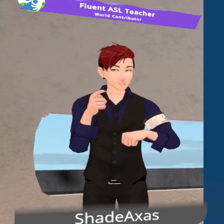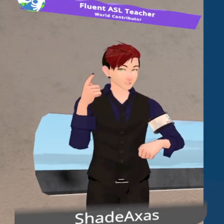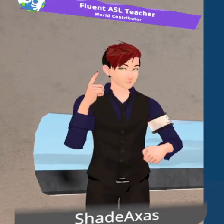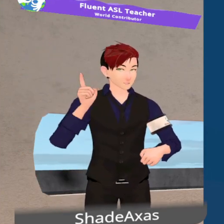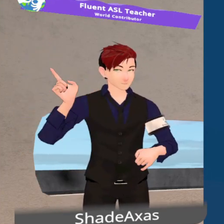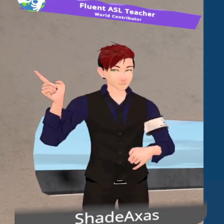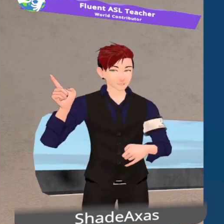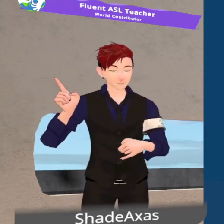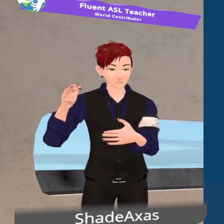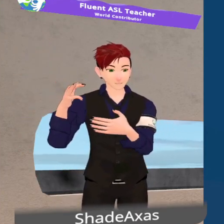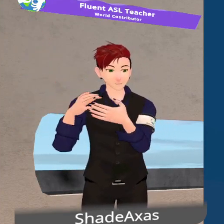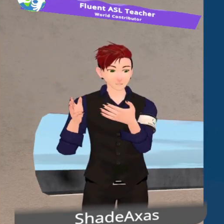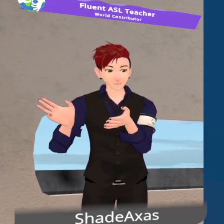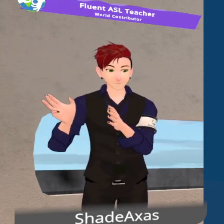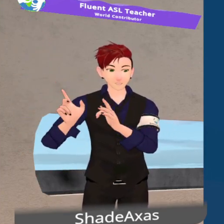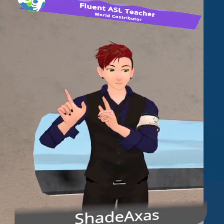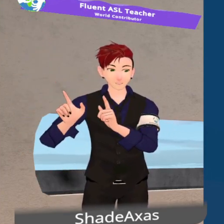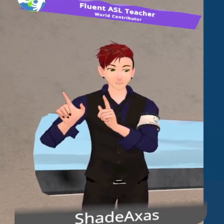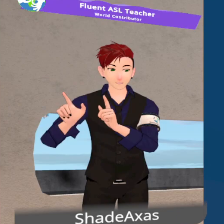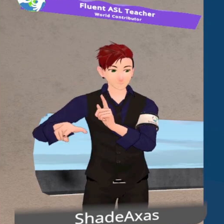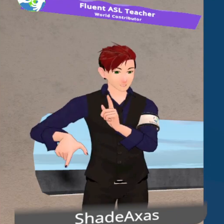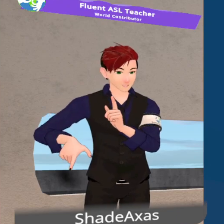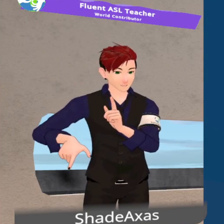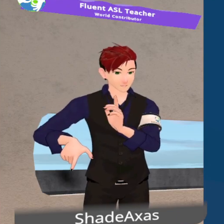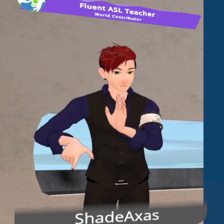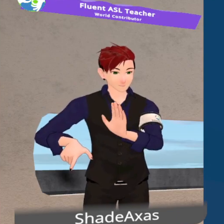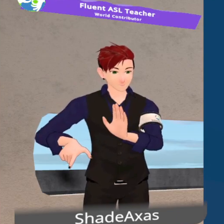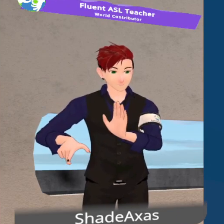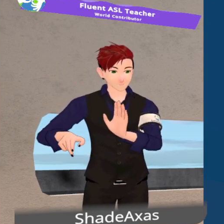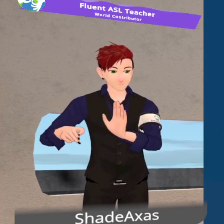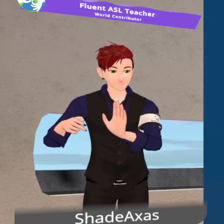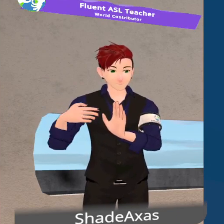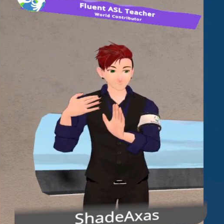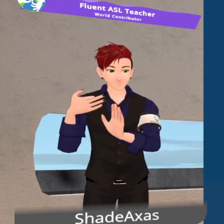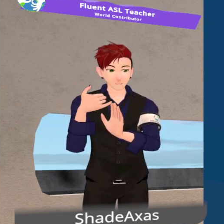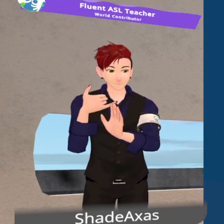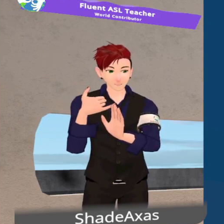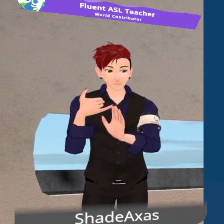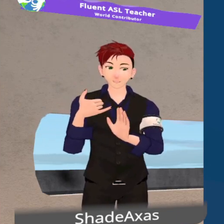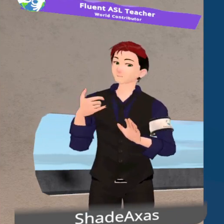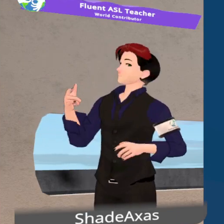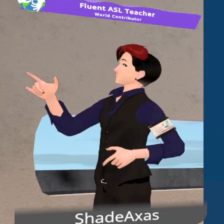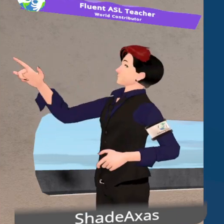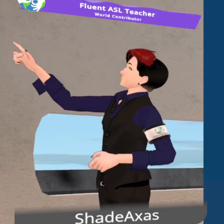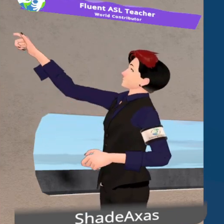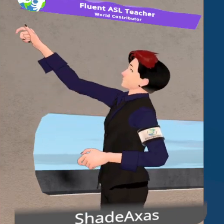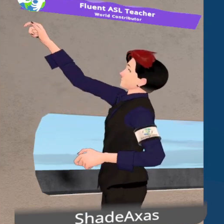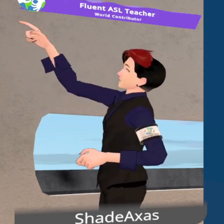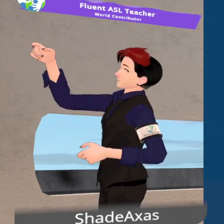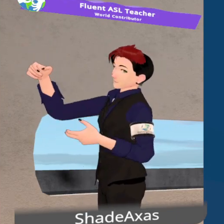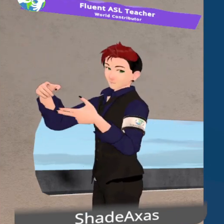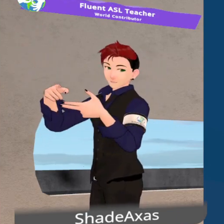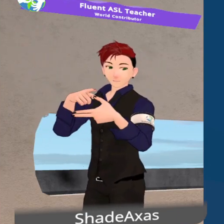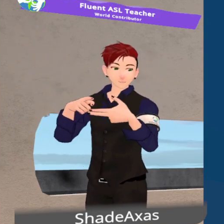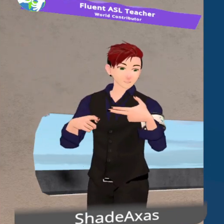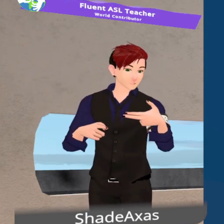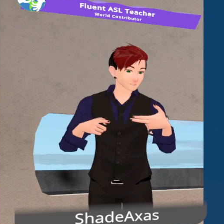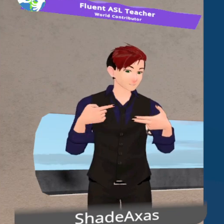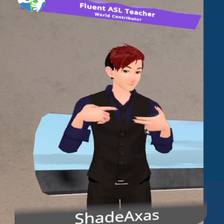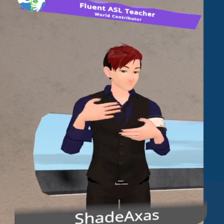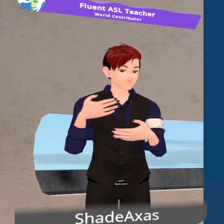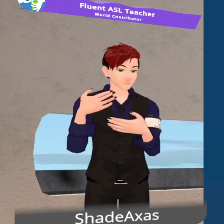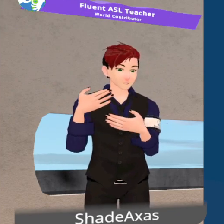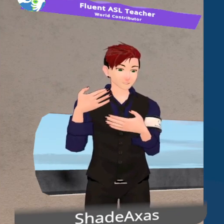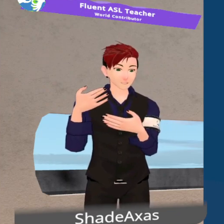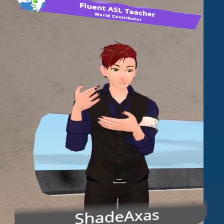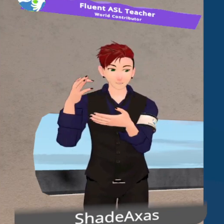I actually think this list might be outdated. I might be wrong. But these are 3 worlds